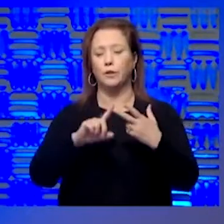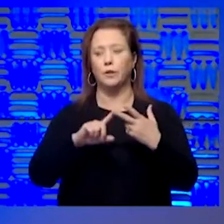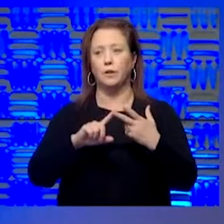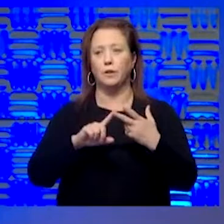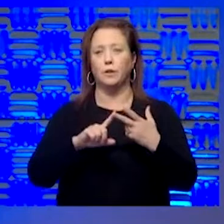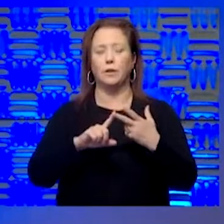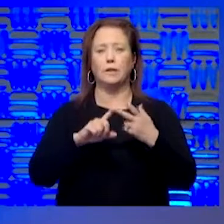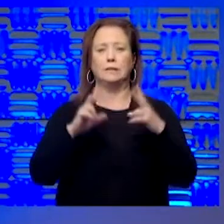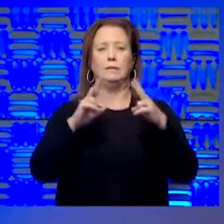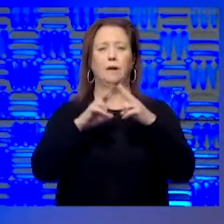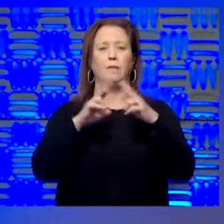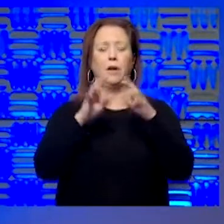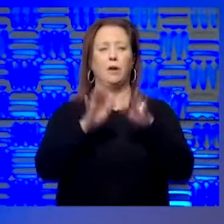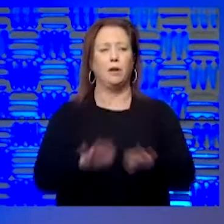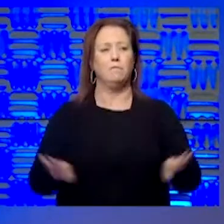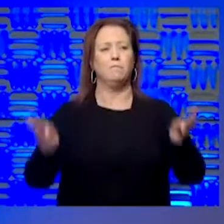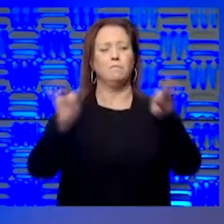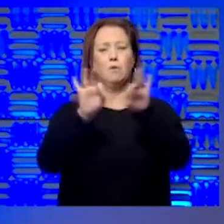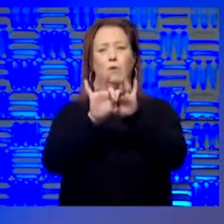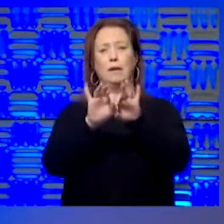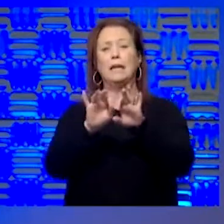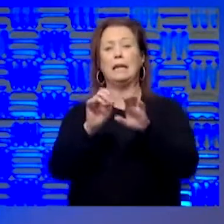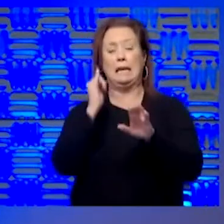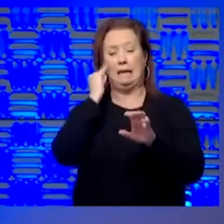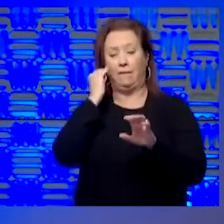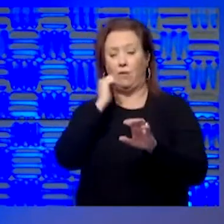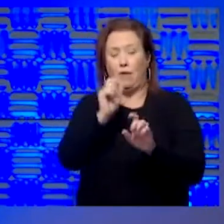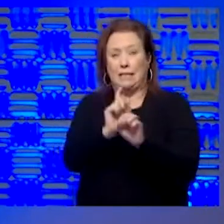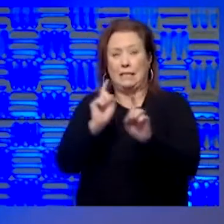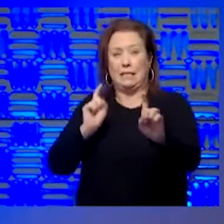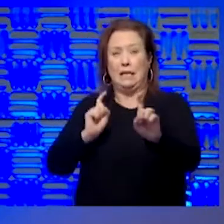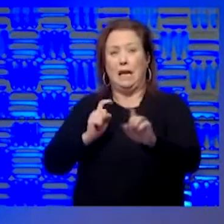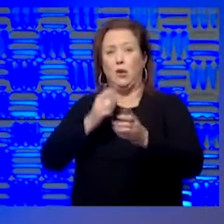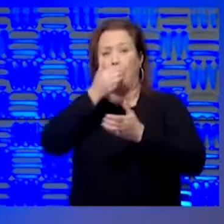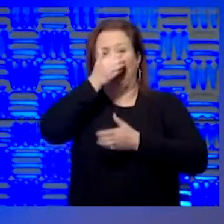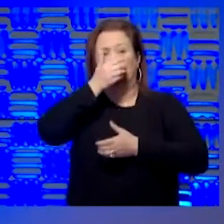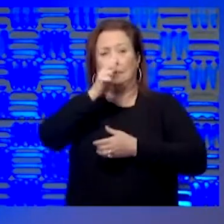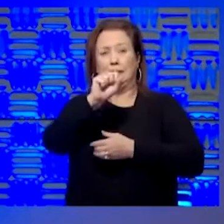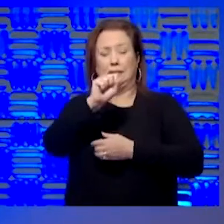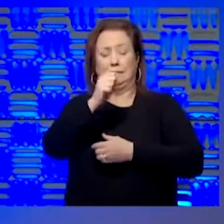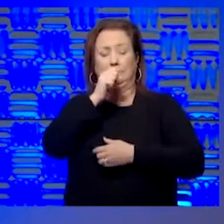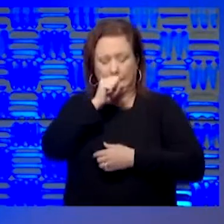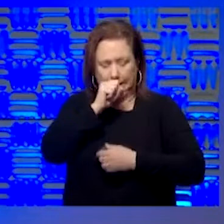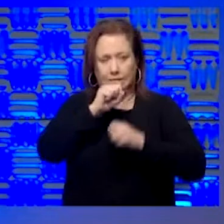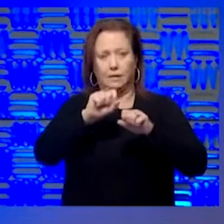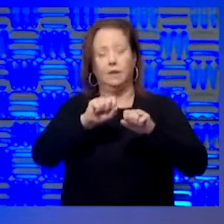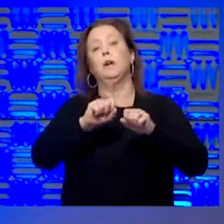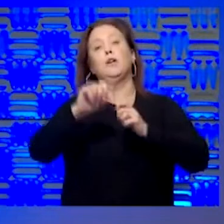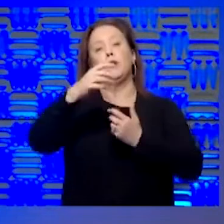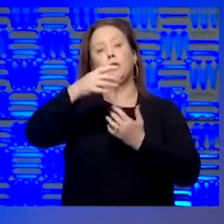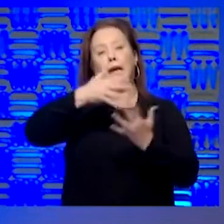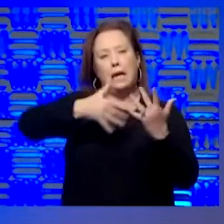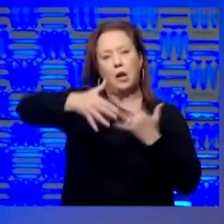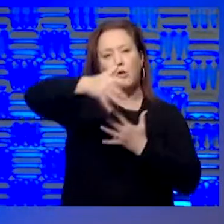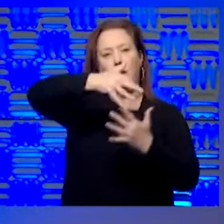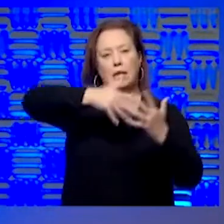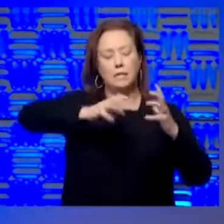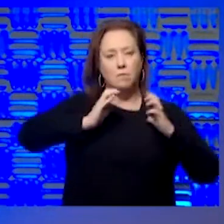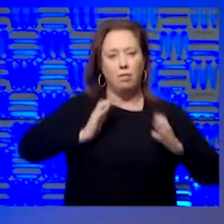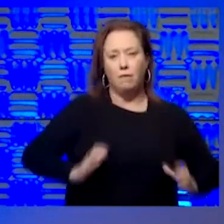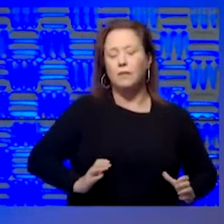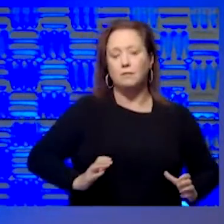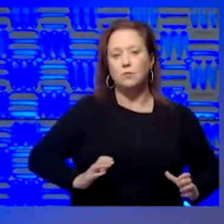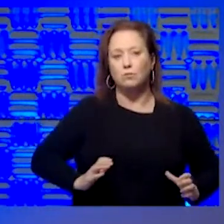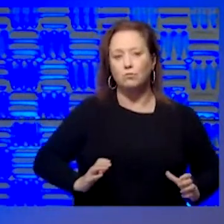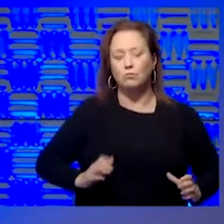It is so important, even if you're not 6 feet away or you have the sneeze guard in front of you, you are still interacting with customers in one